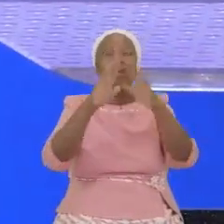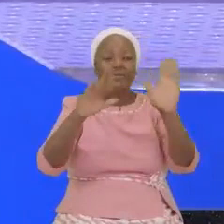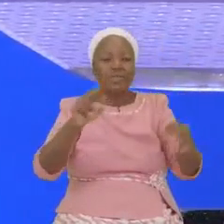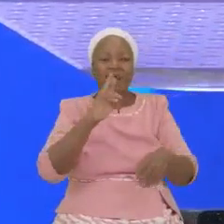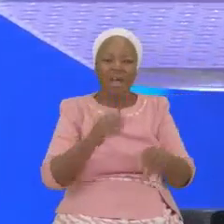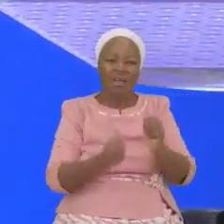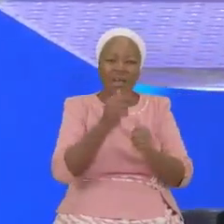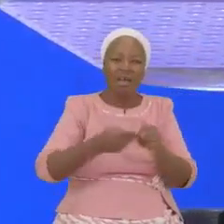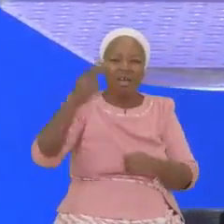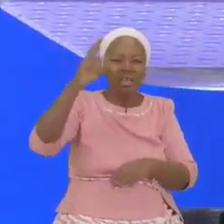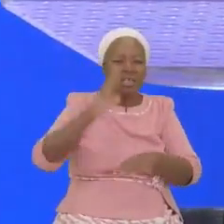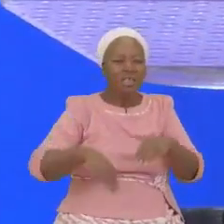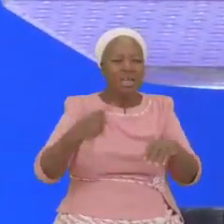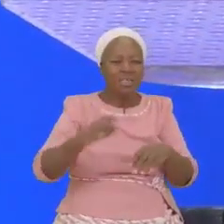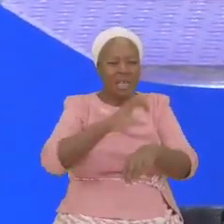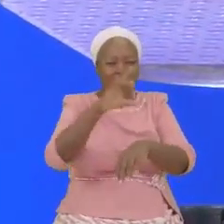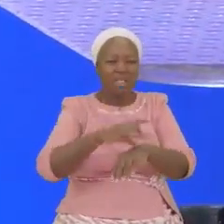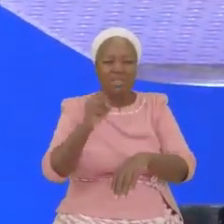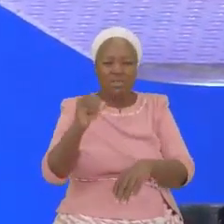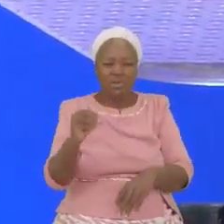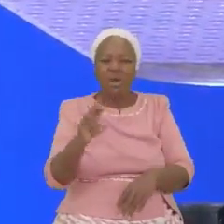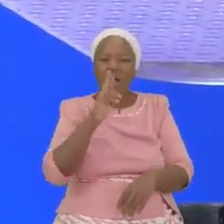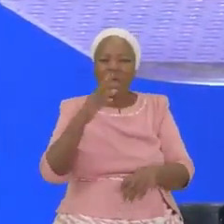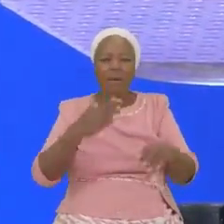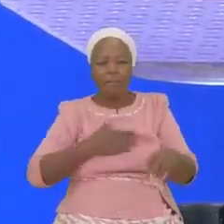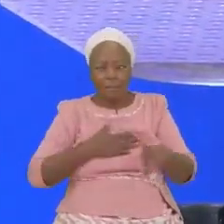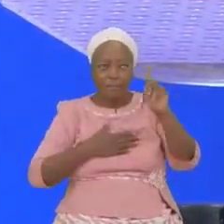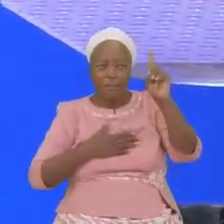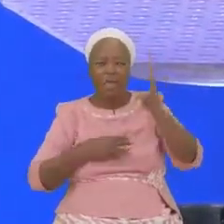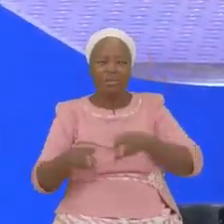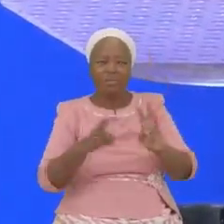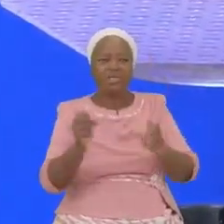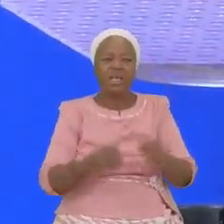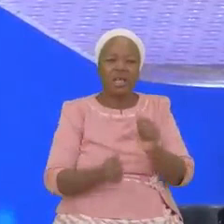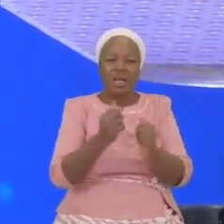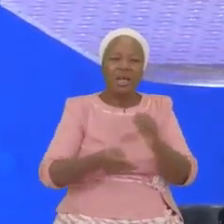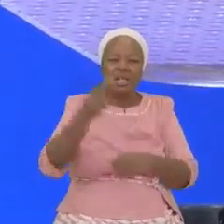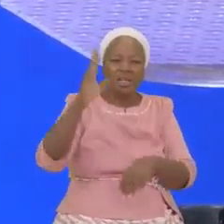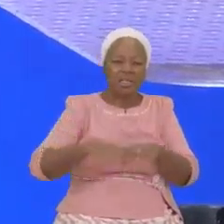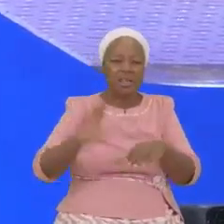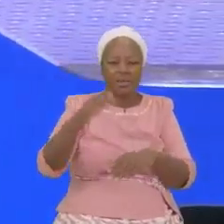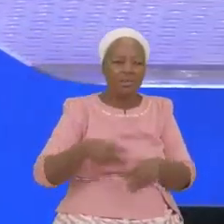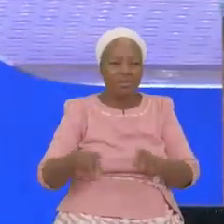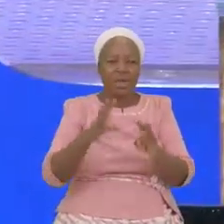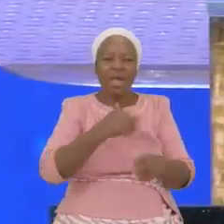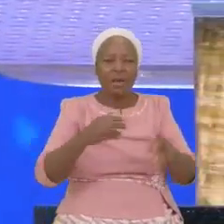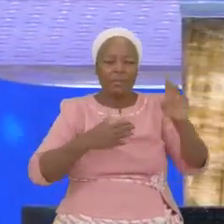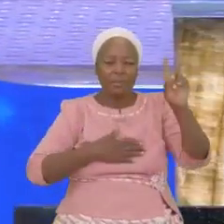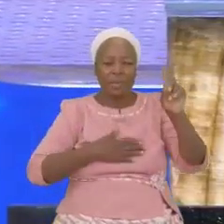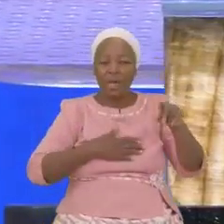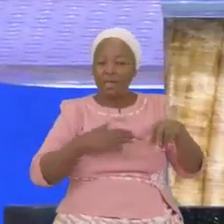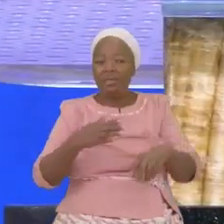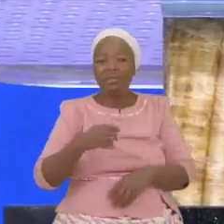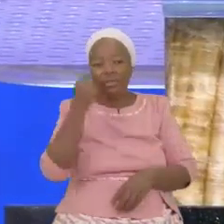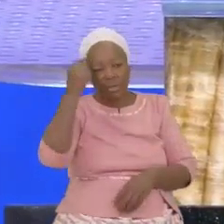are higher than the earth, so are my ways higher than your ways, and my thoughts higher